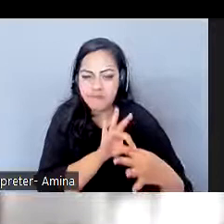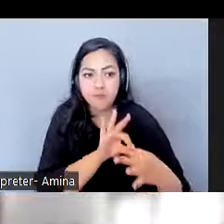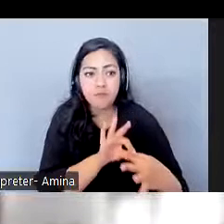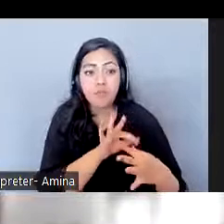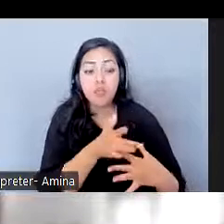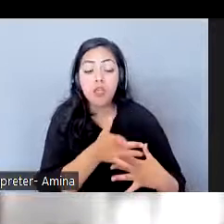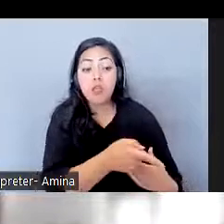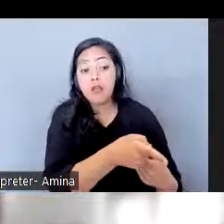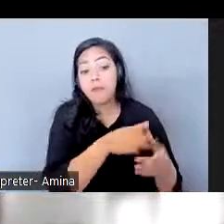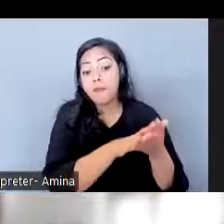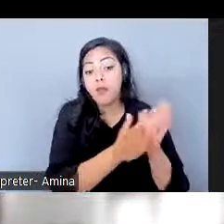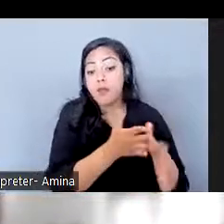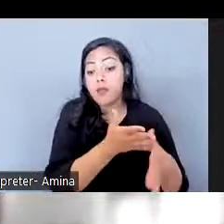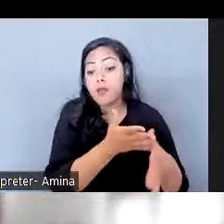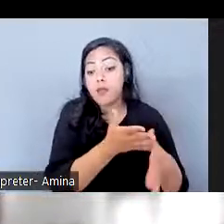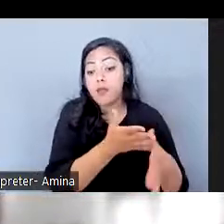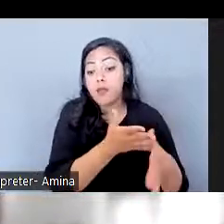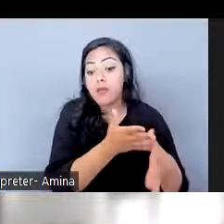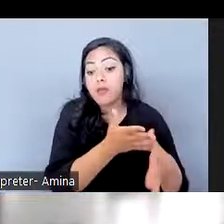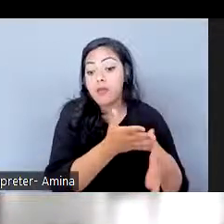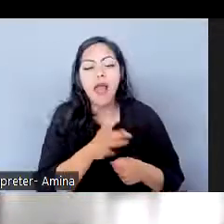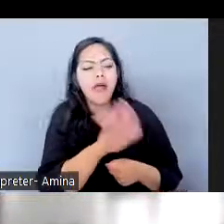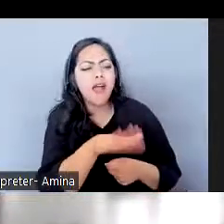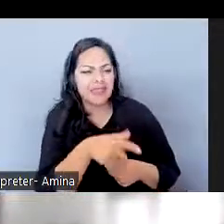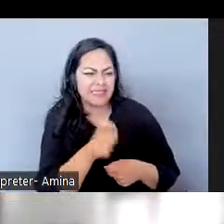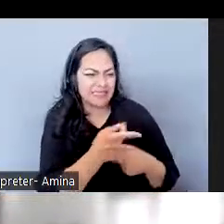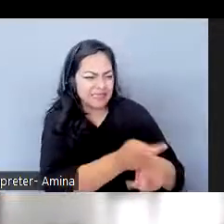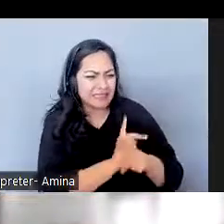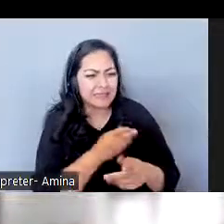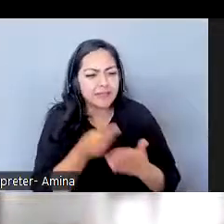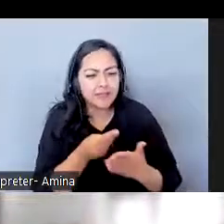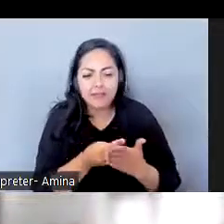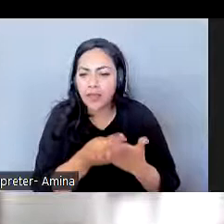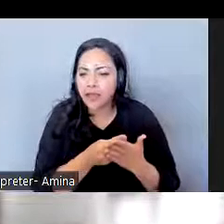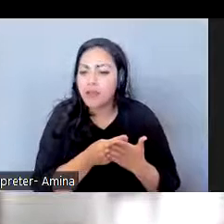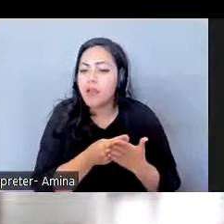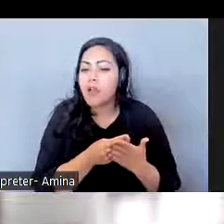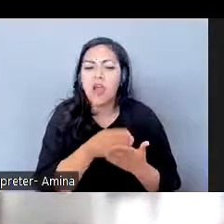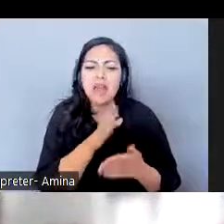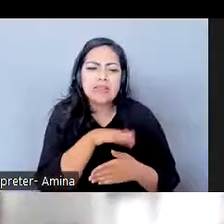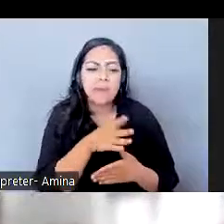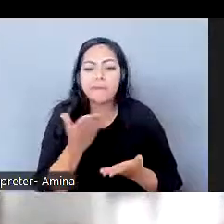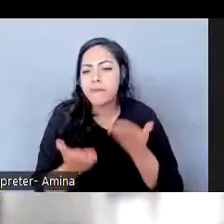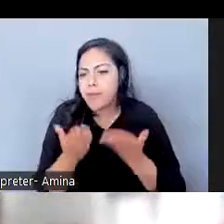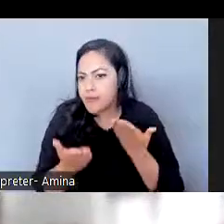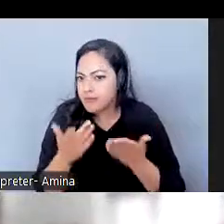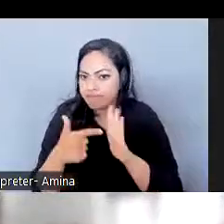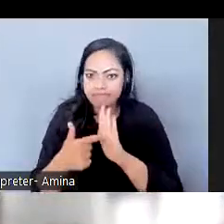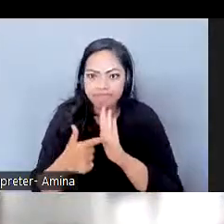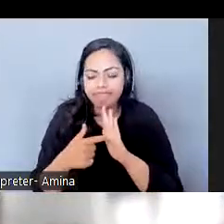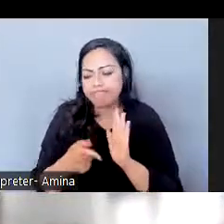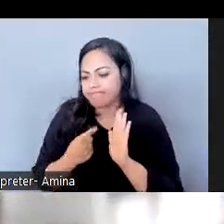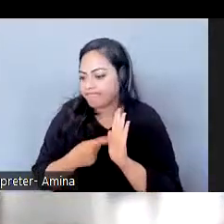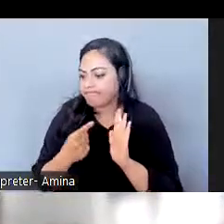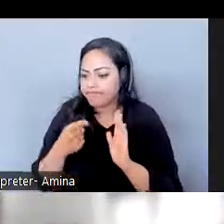ask you to send money. So how do they do that? Well, they claim, they're in the military. I work overseas.